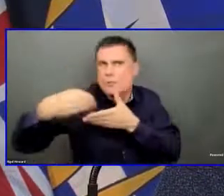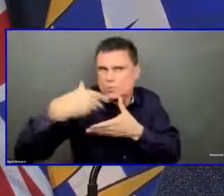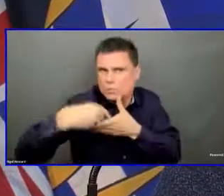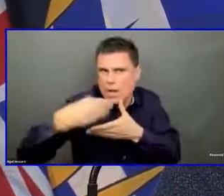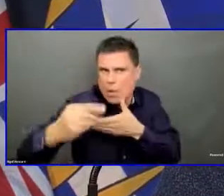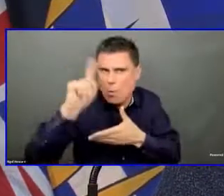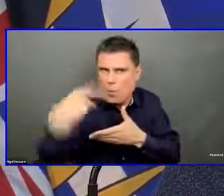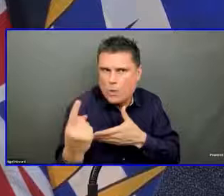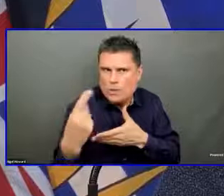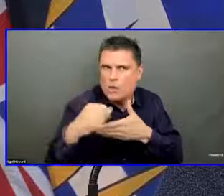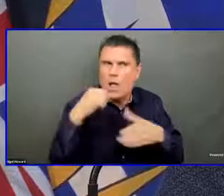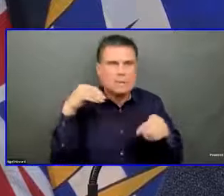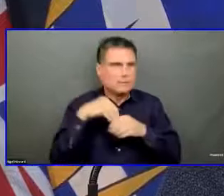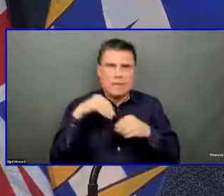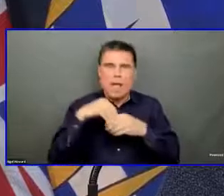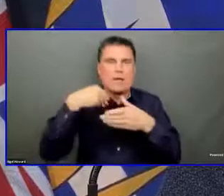outside.